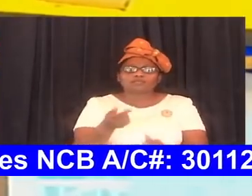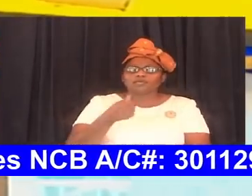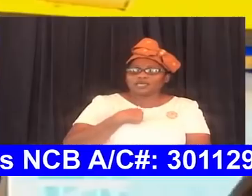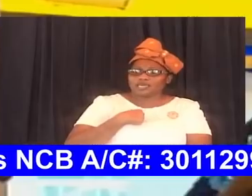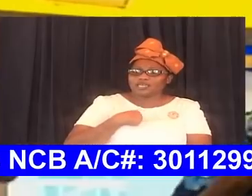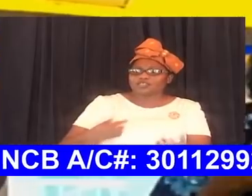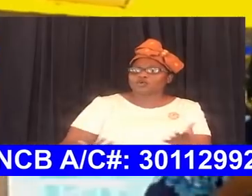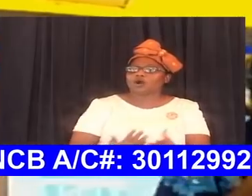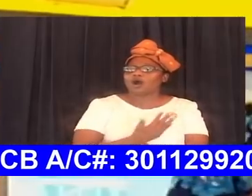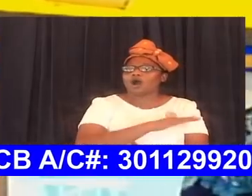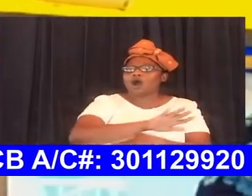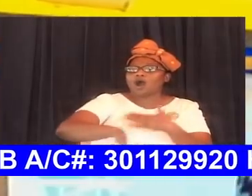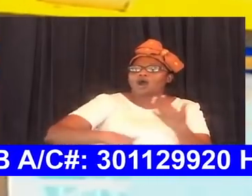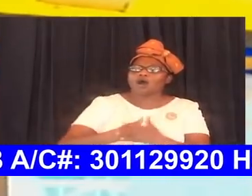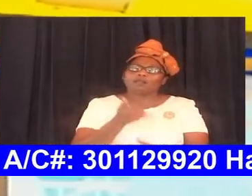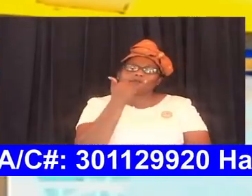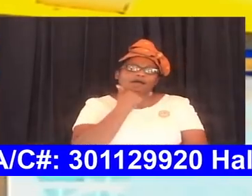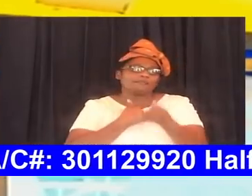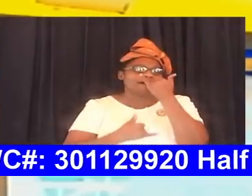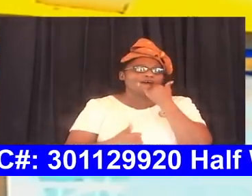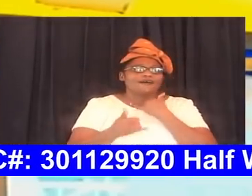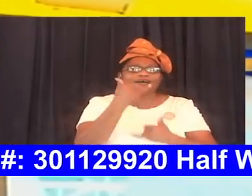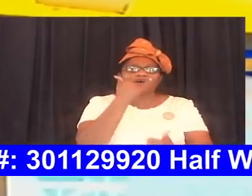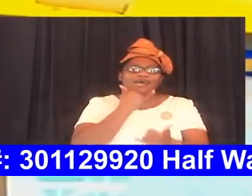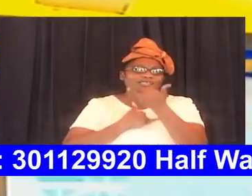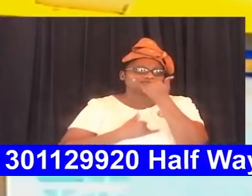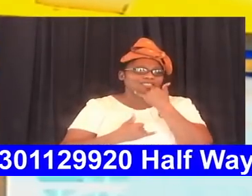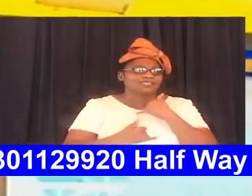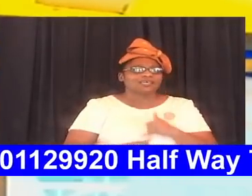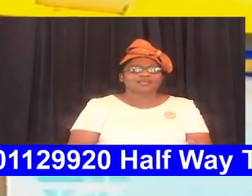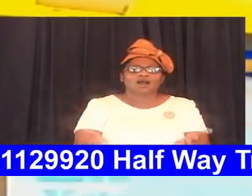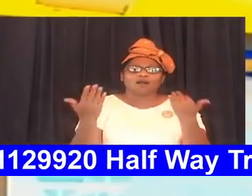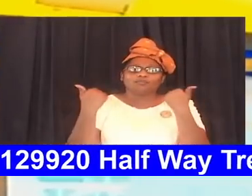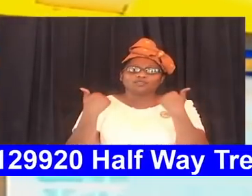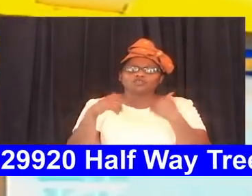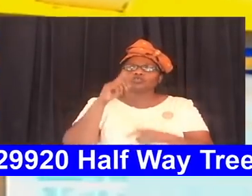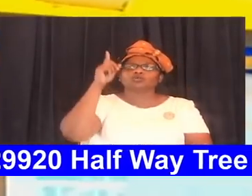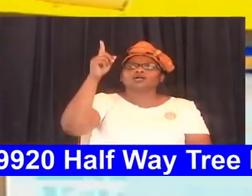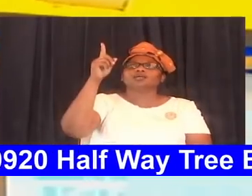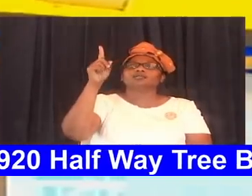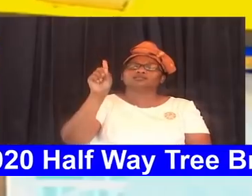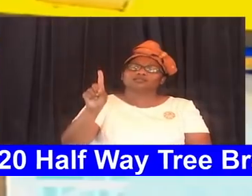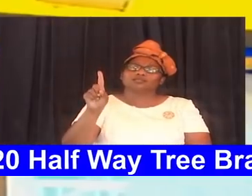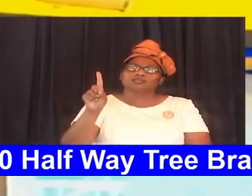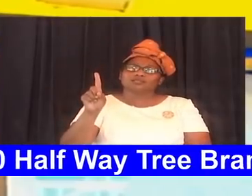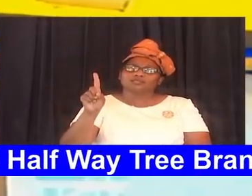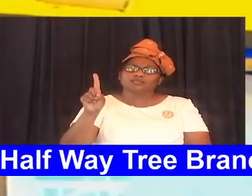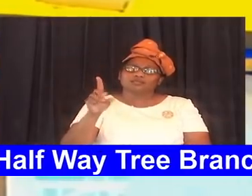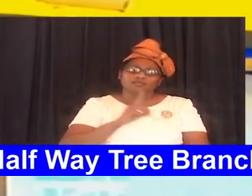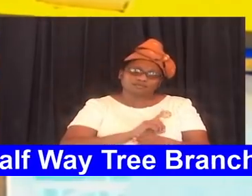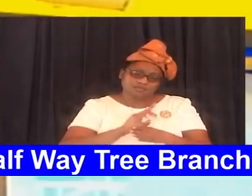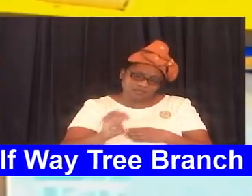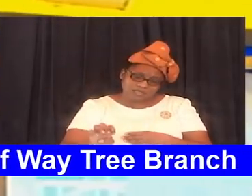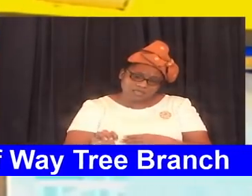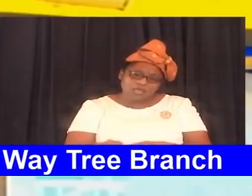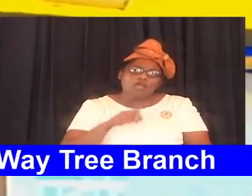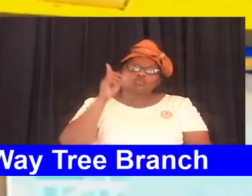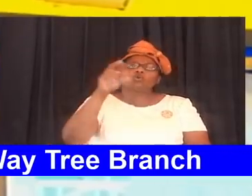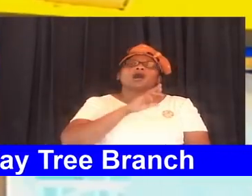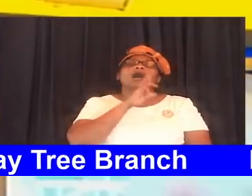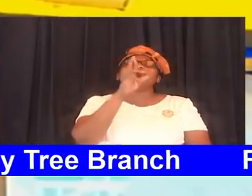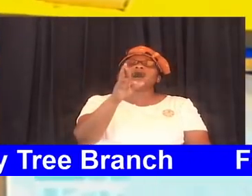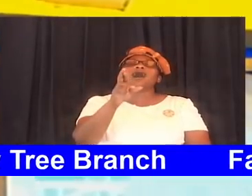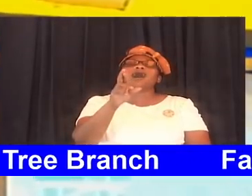with me through my mess. I've come to one conclusion.